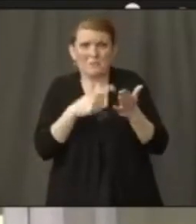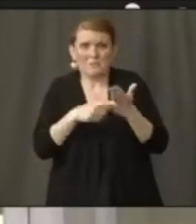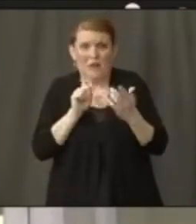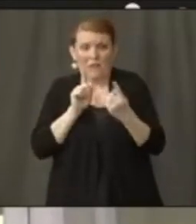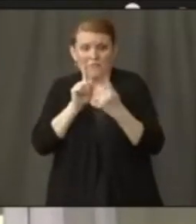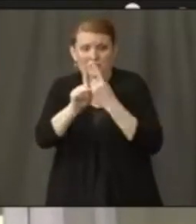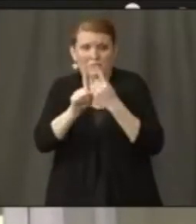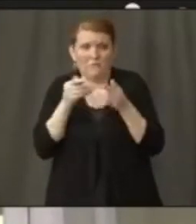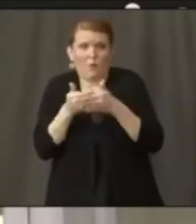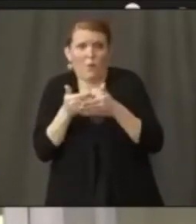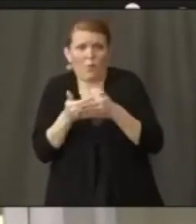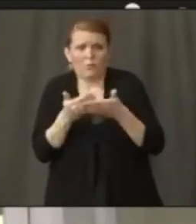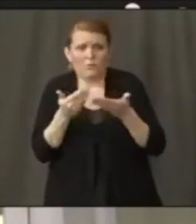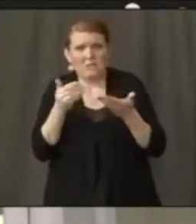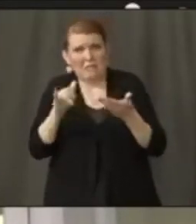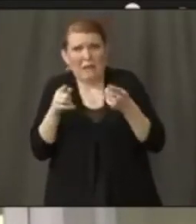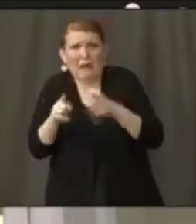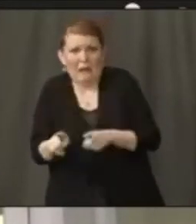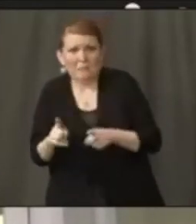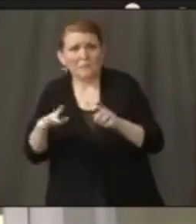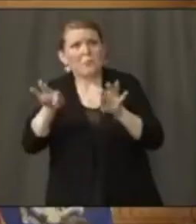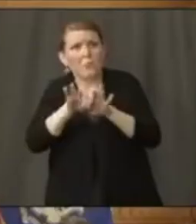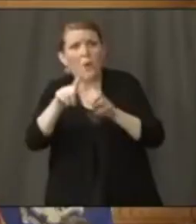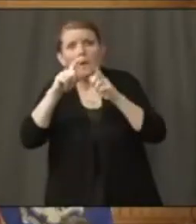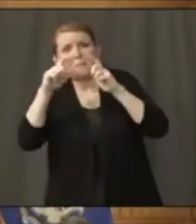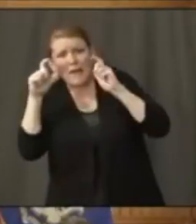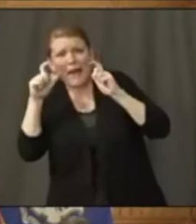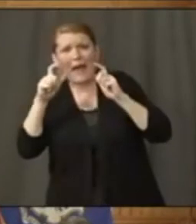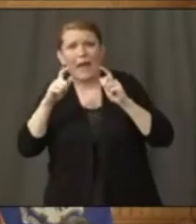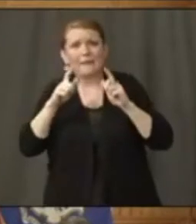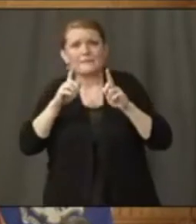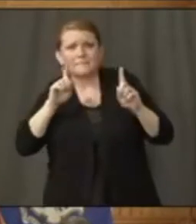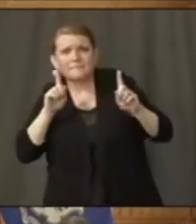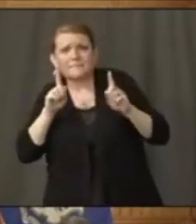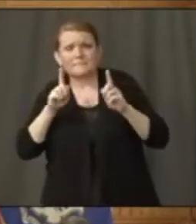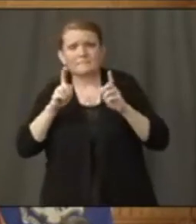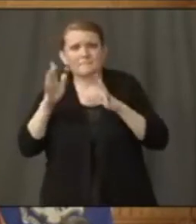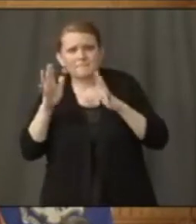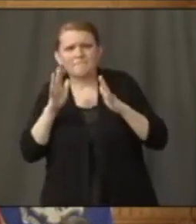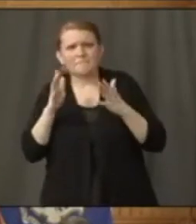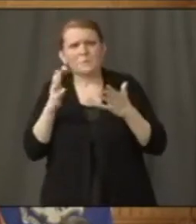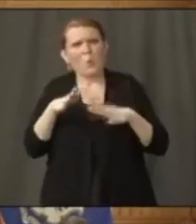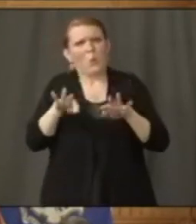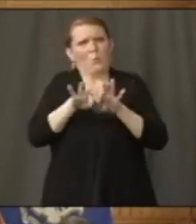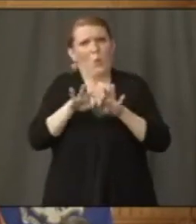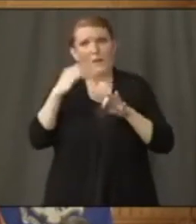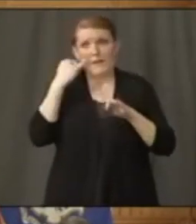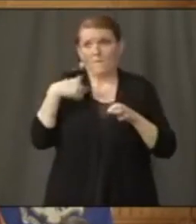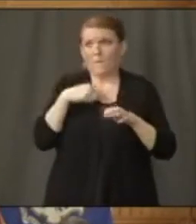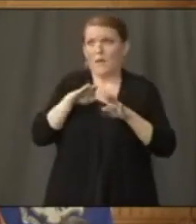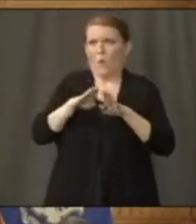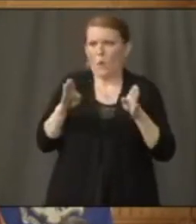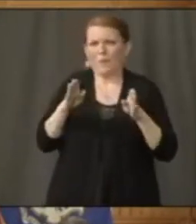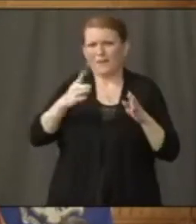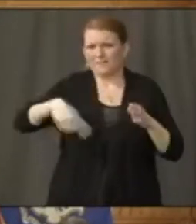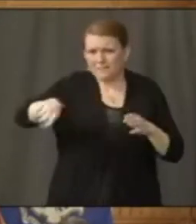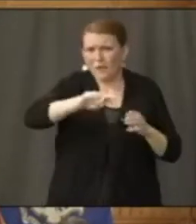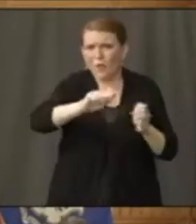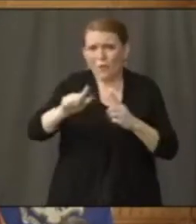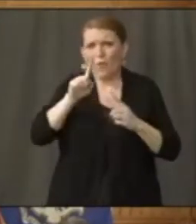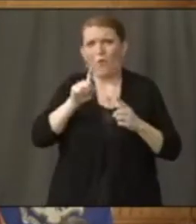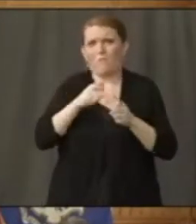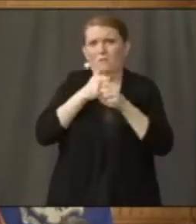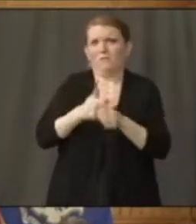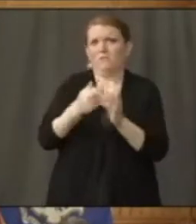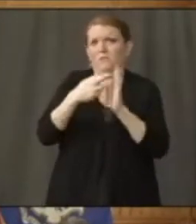first. And Mr. Governor, same kind of question regarding schools. Have you heard from a lot of parents? There's a